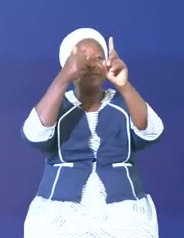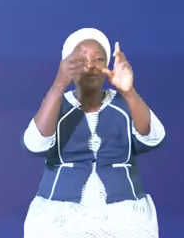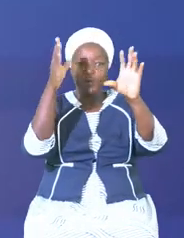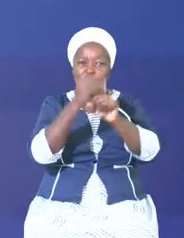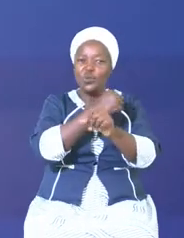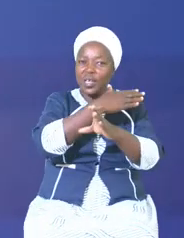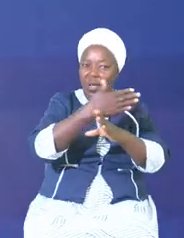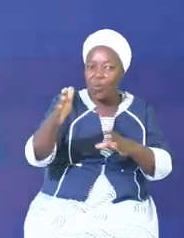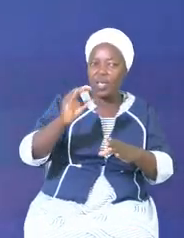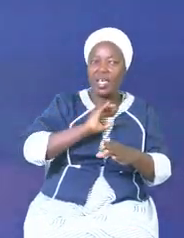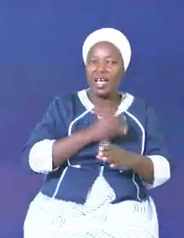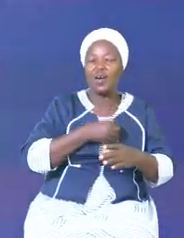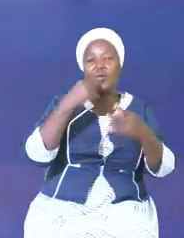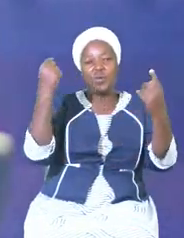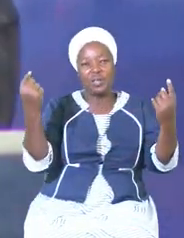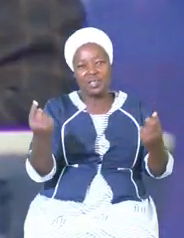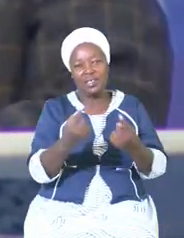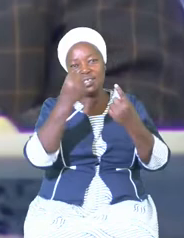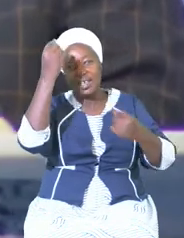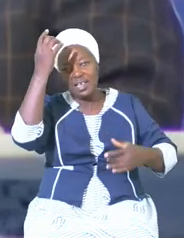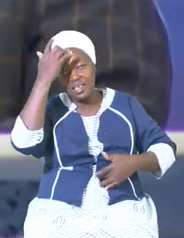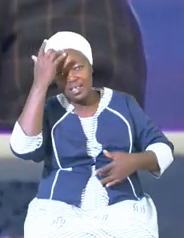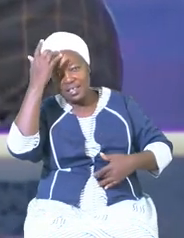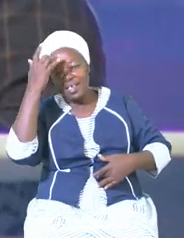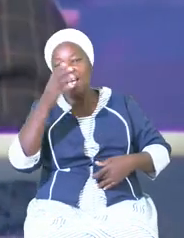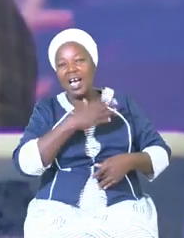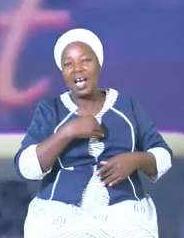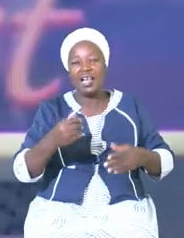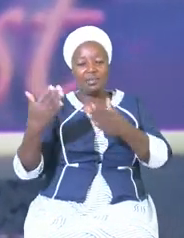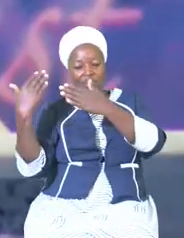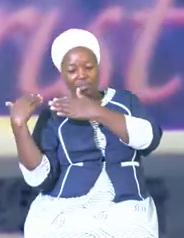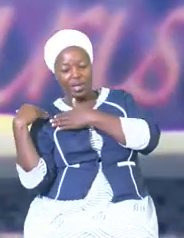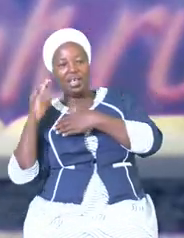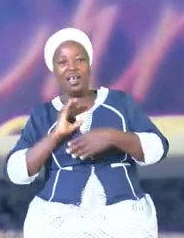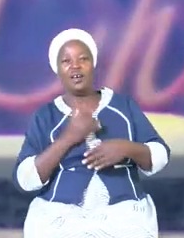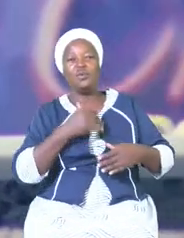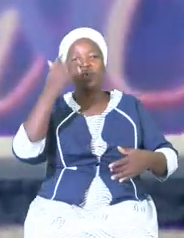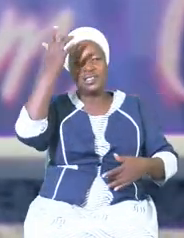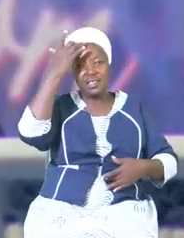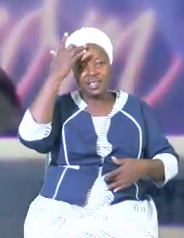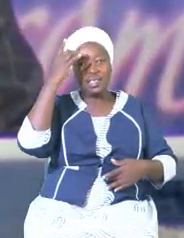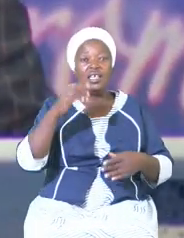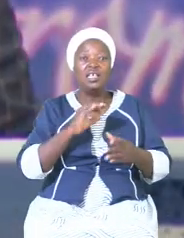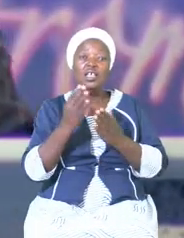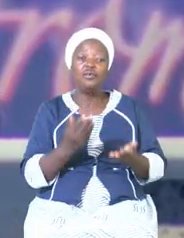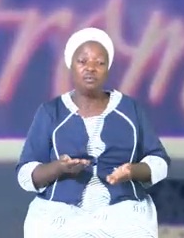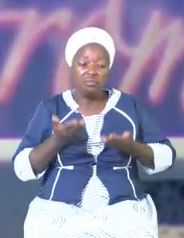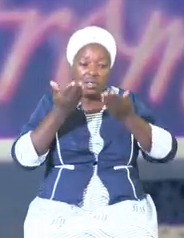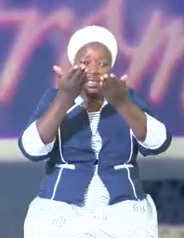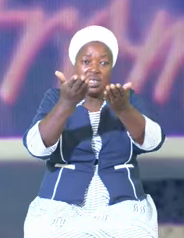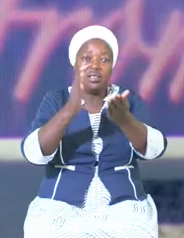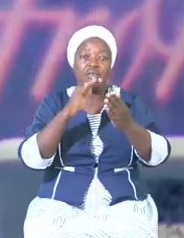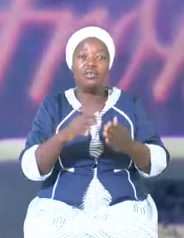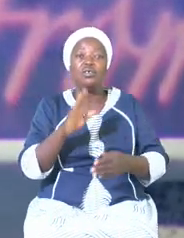our infirmities and bare our sicknesses. If you present your infirmity, your